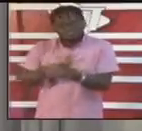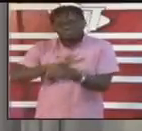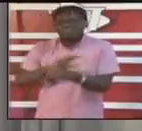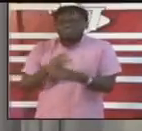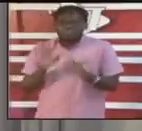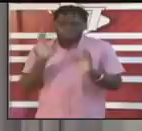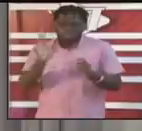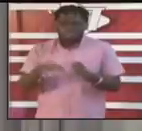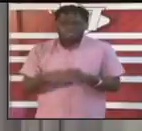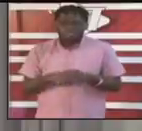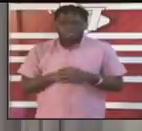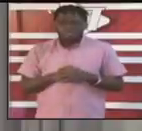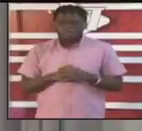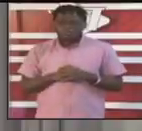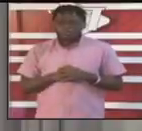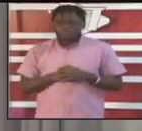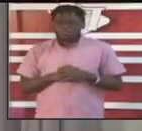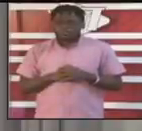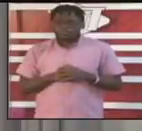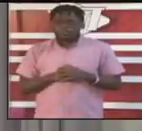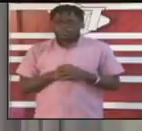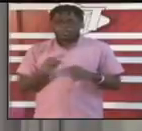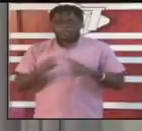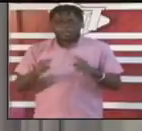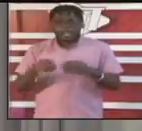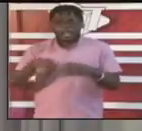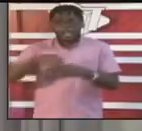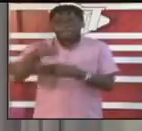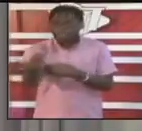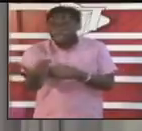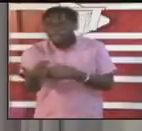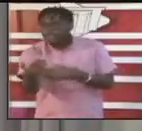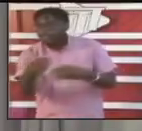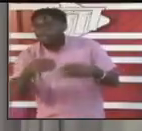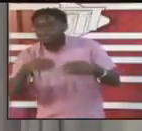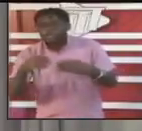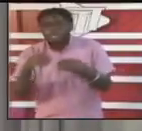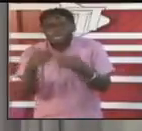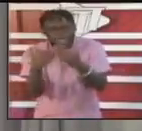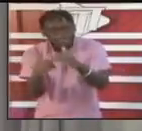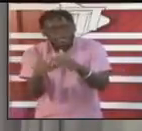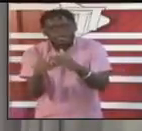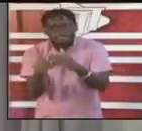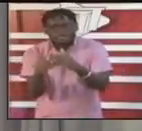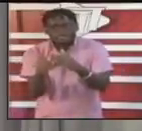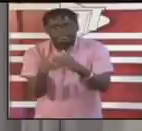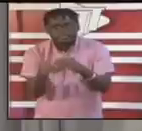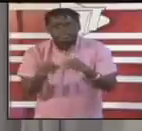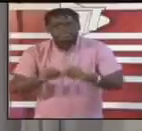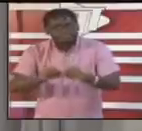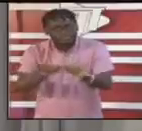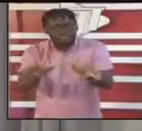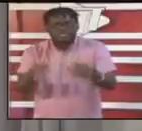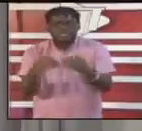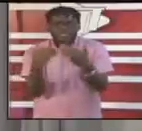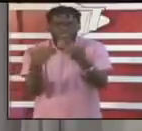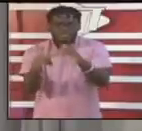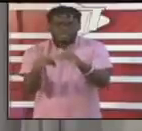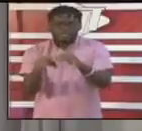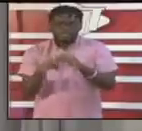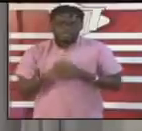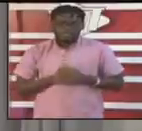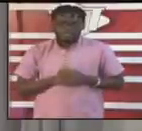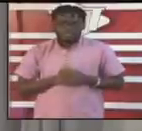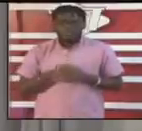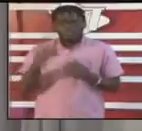here, is less than in a packed, crowded indoor facility. So I hope that answers both of your